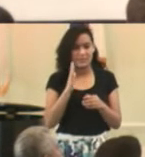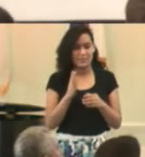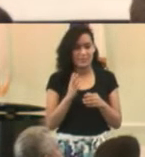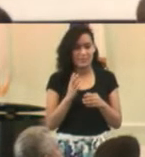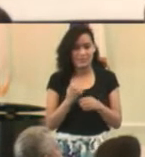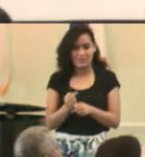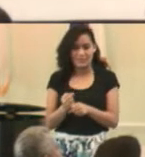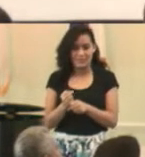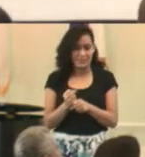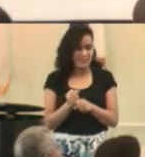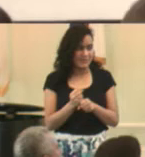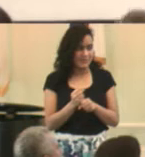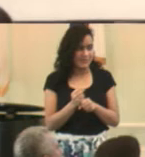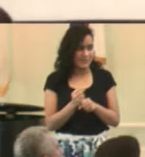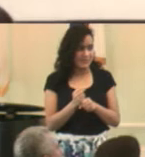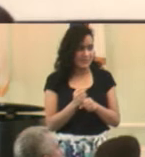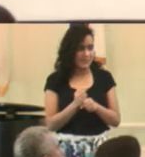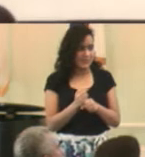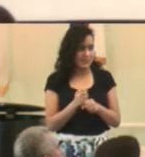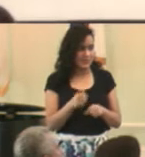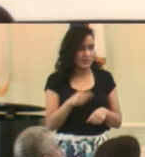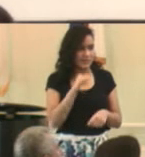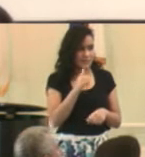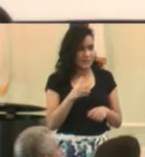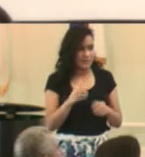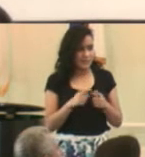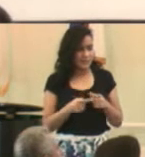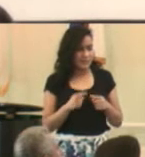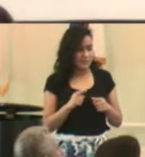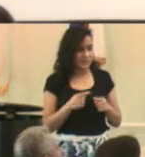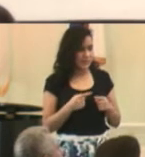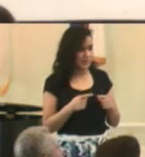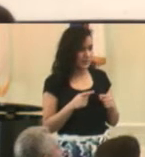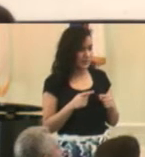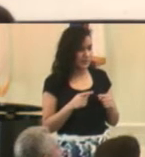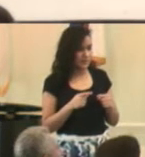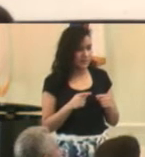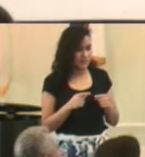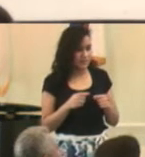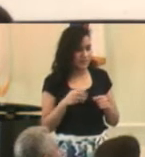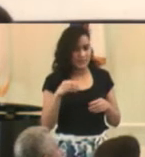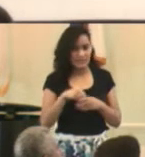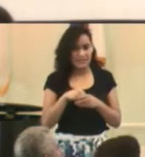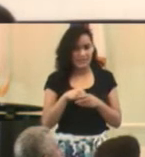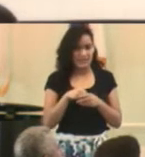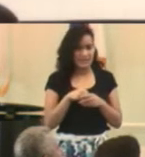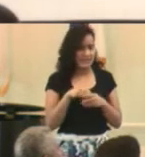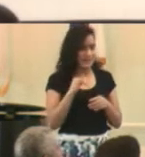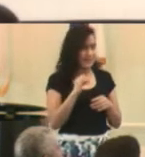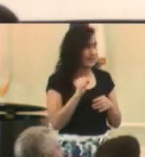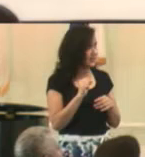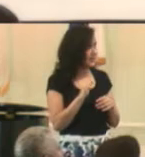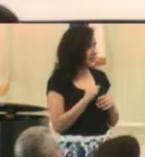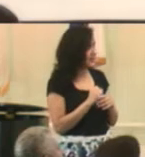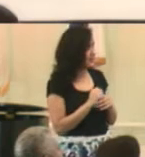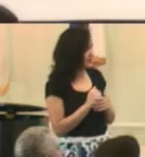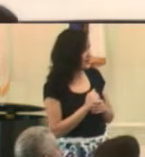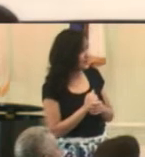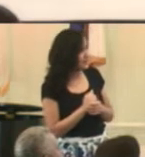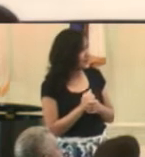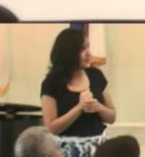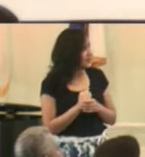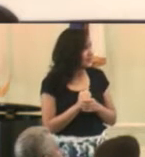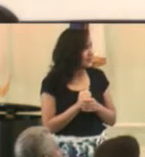hands so you won't even hurt your foot on a stone. And in Isaiah 41:10, it says, so don't